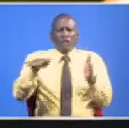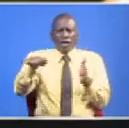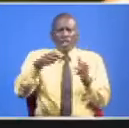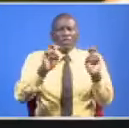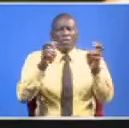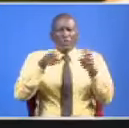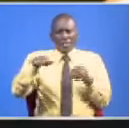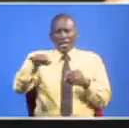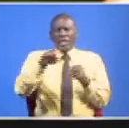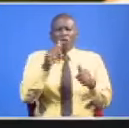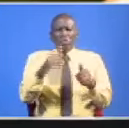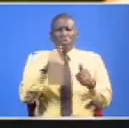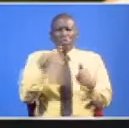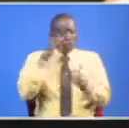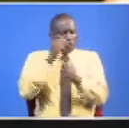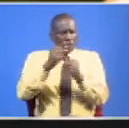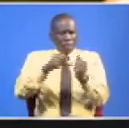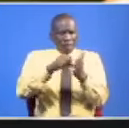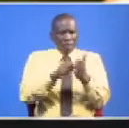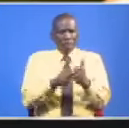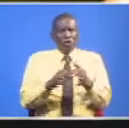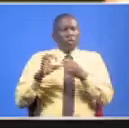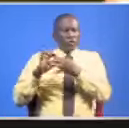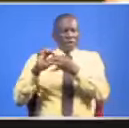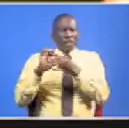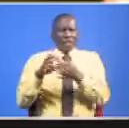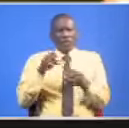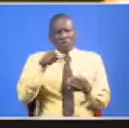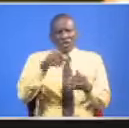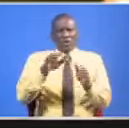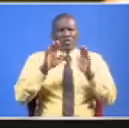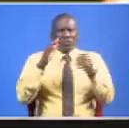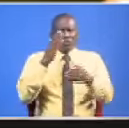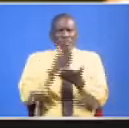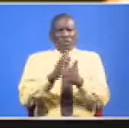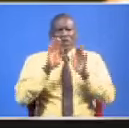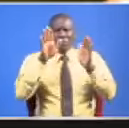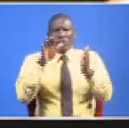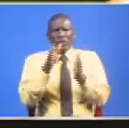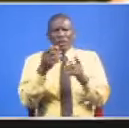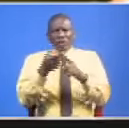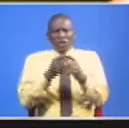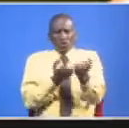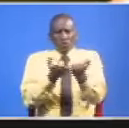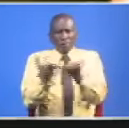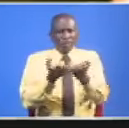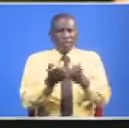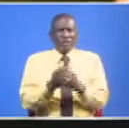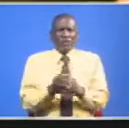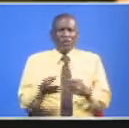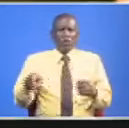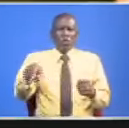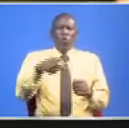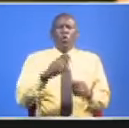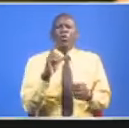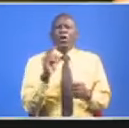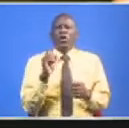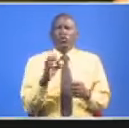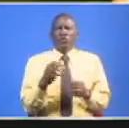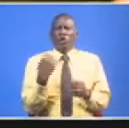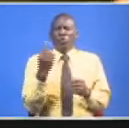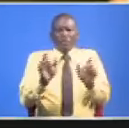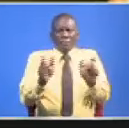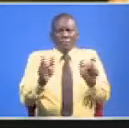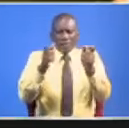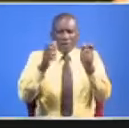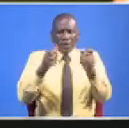thematic areas that we've been big on has been culture. So this is really important. And also then on business, we are one of the only media